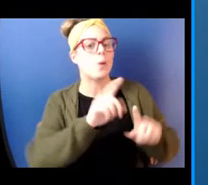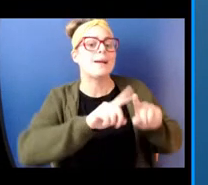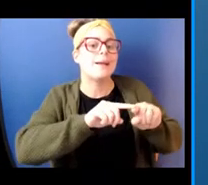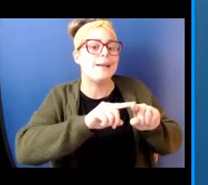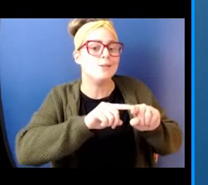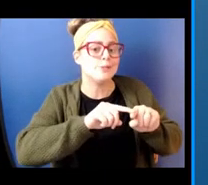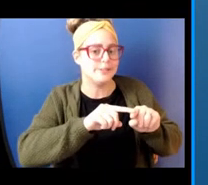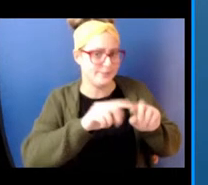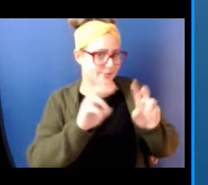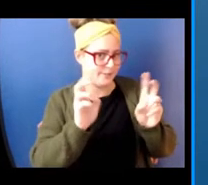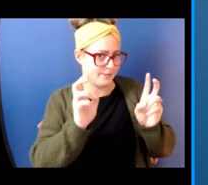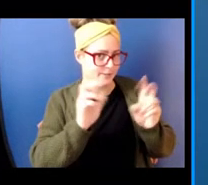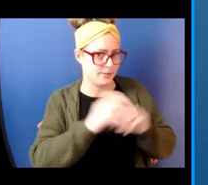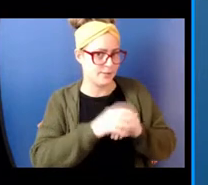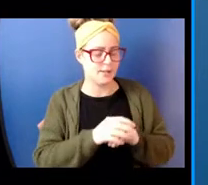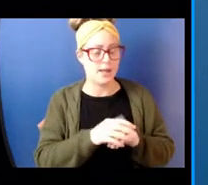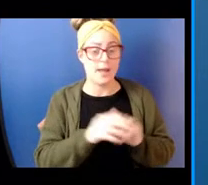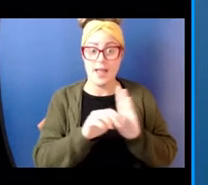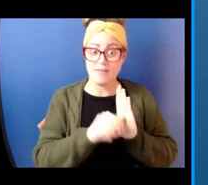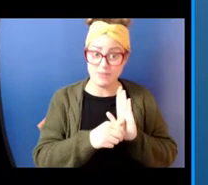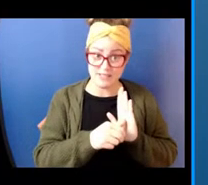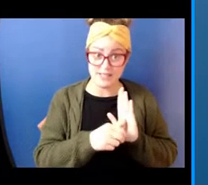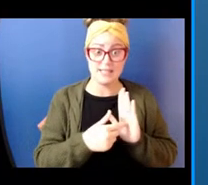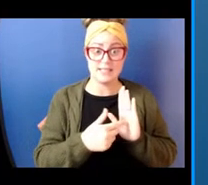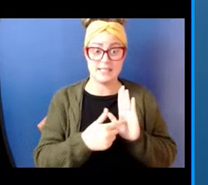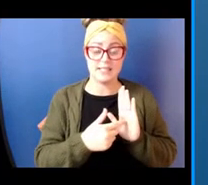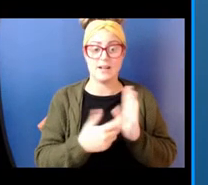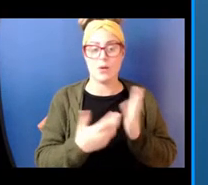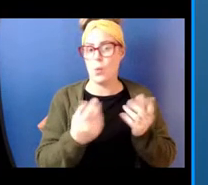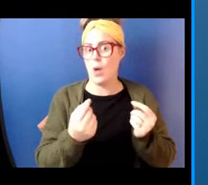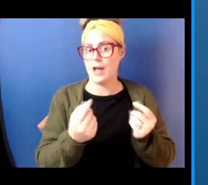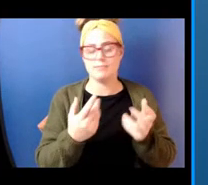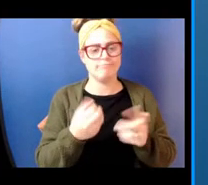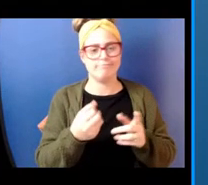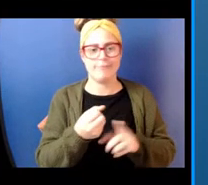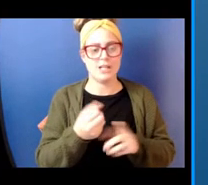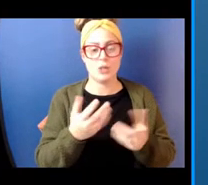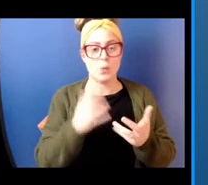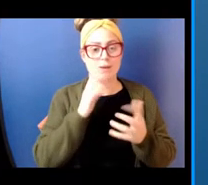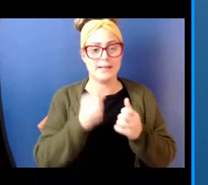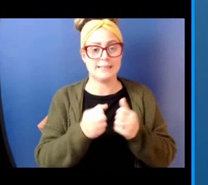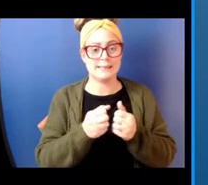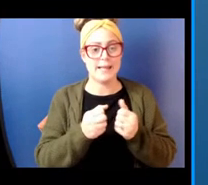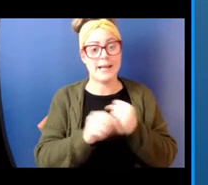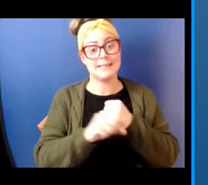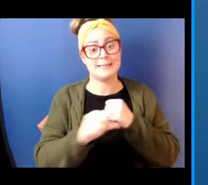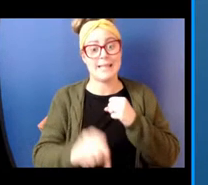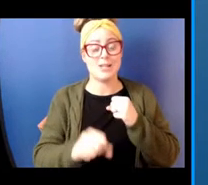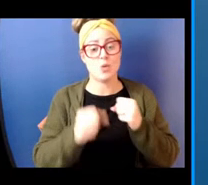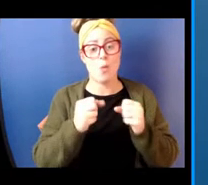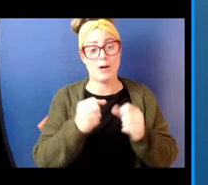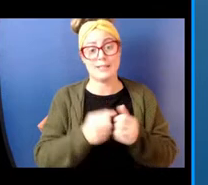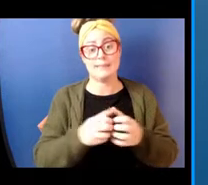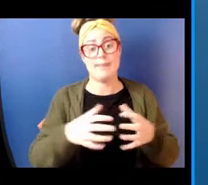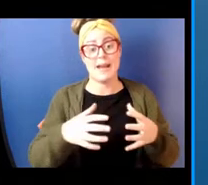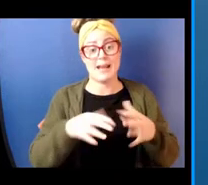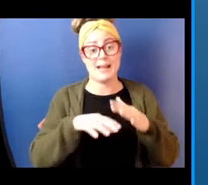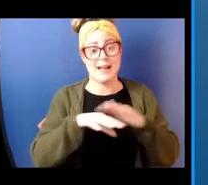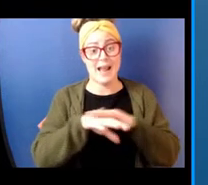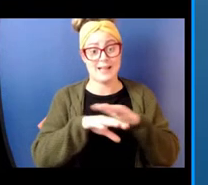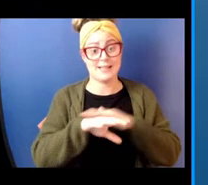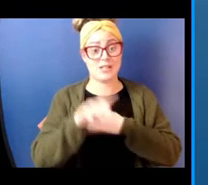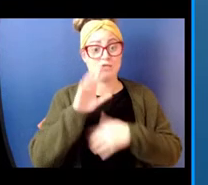emphasizing the Precedence emphasis on expanding access to voting in some of these states is worth mentioning